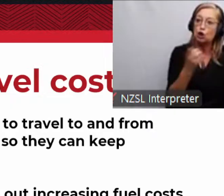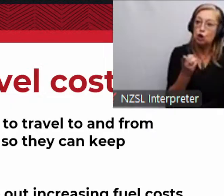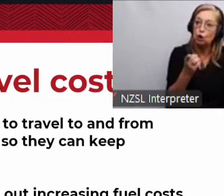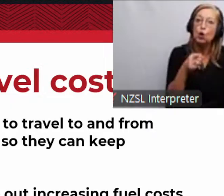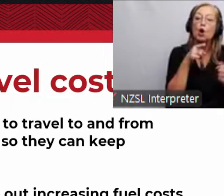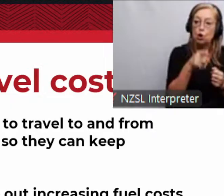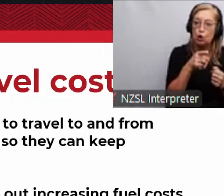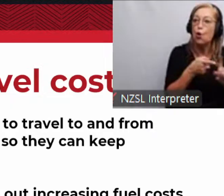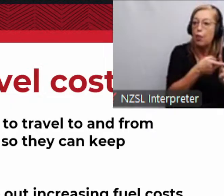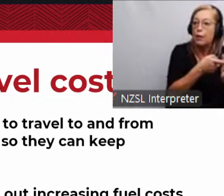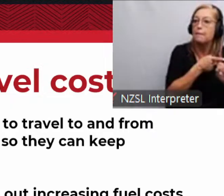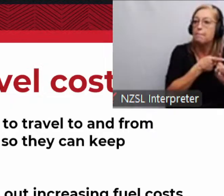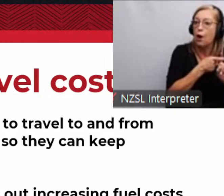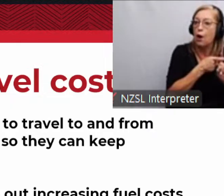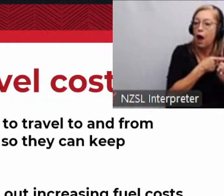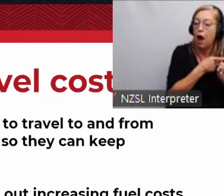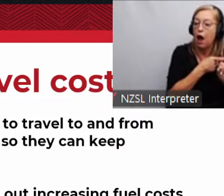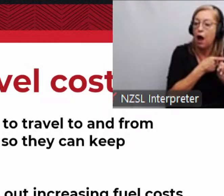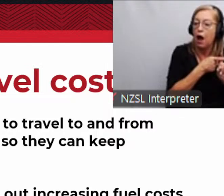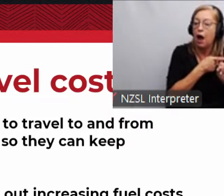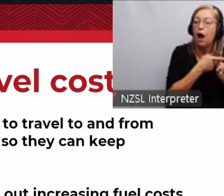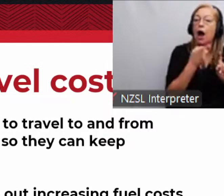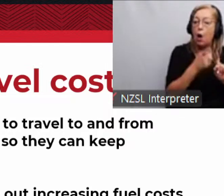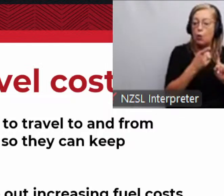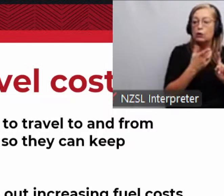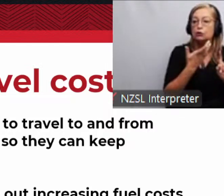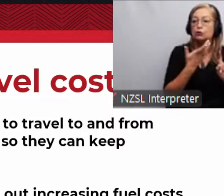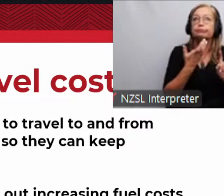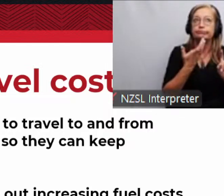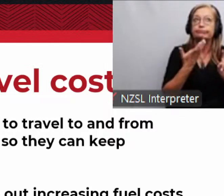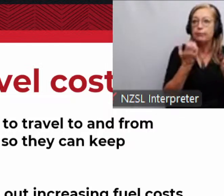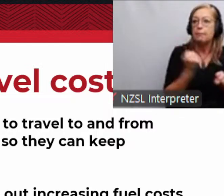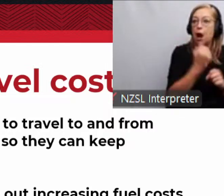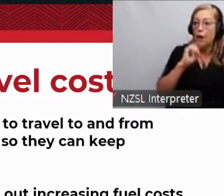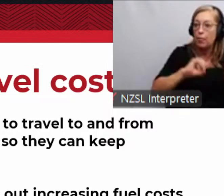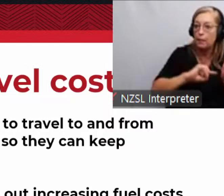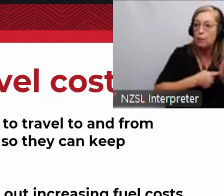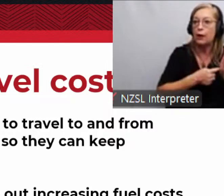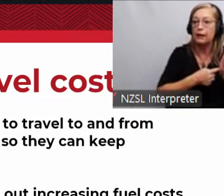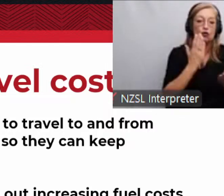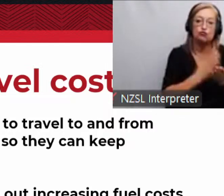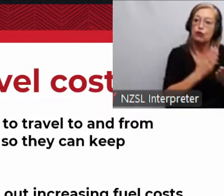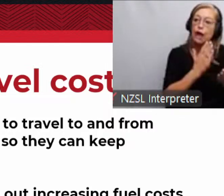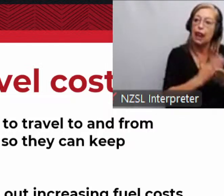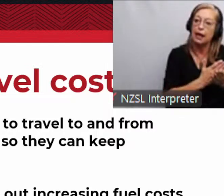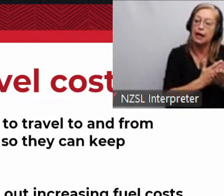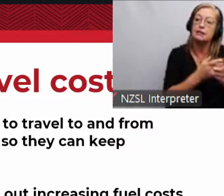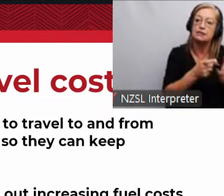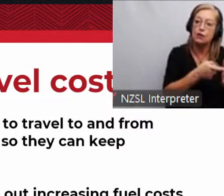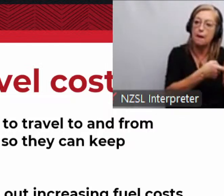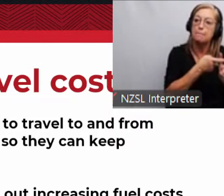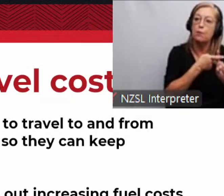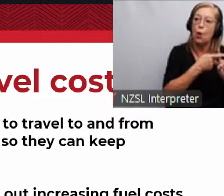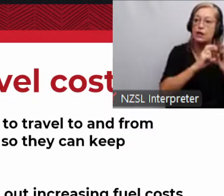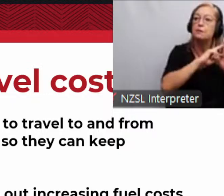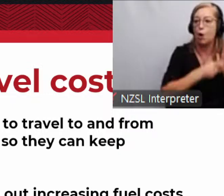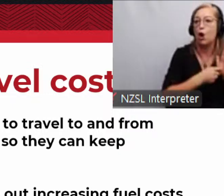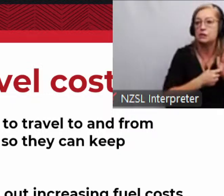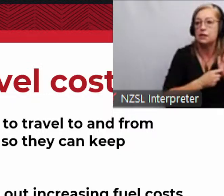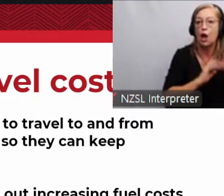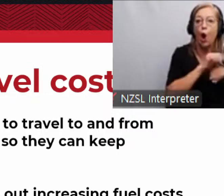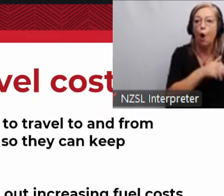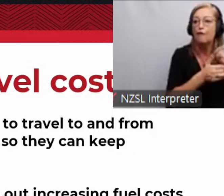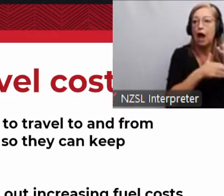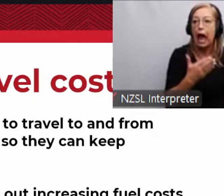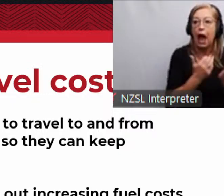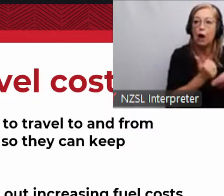just want to make that point. It is the employer's policy about how they will